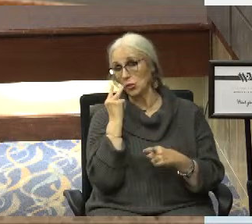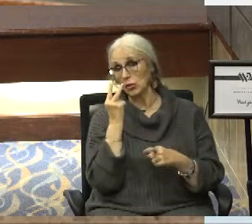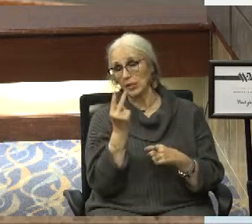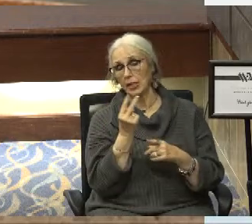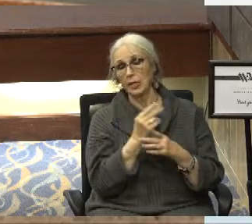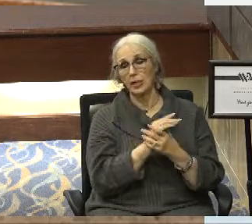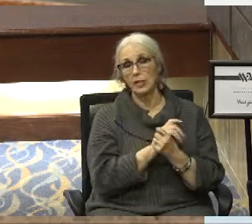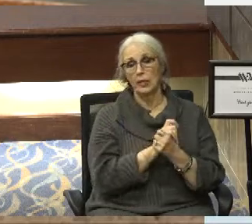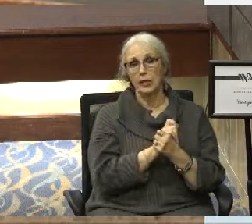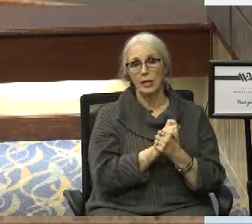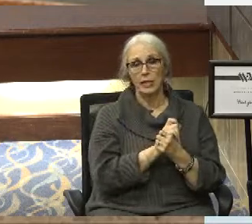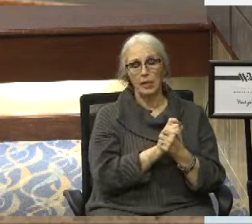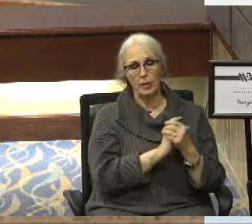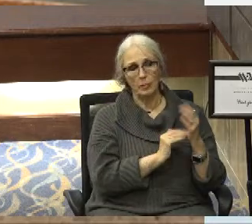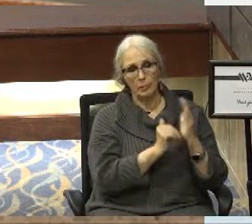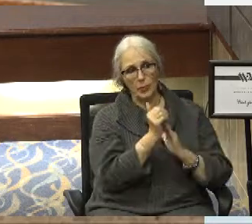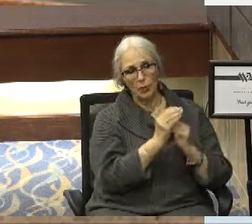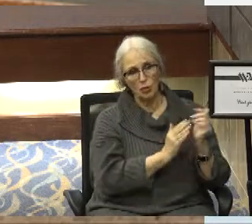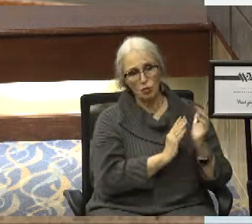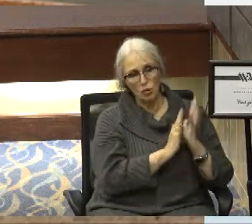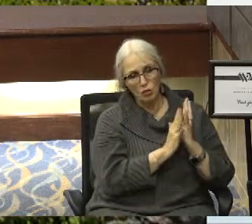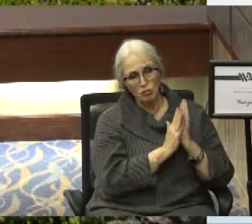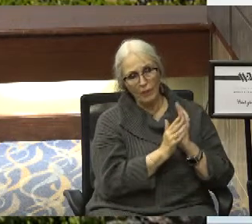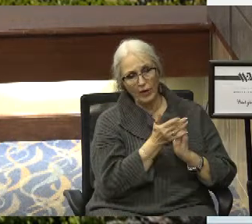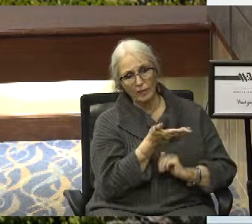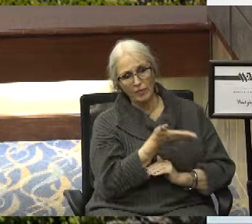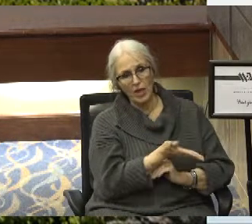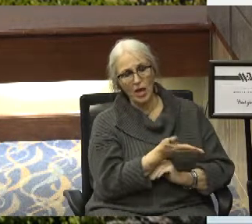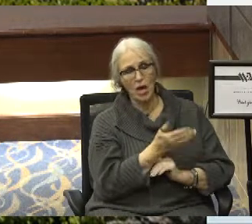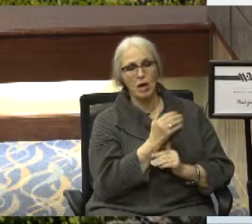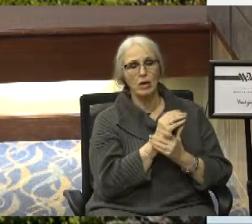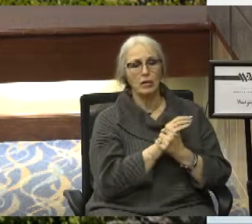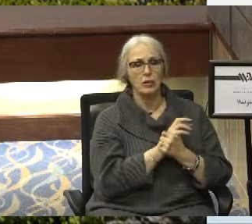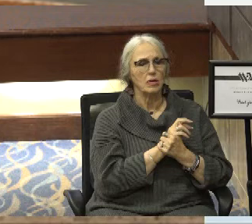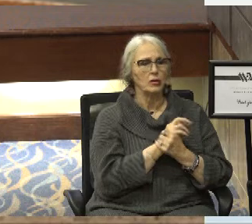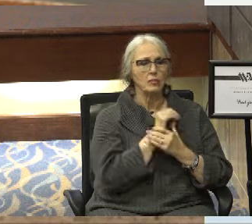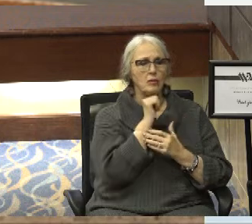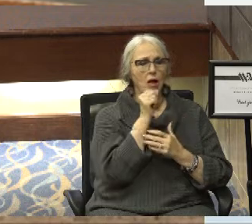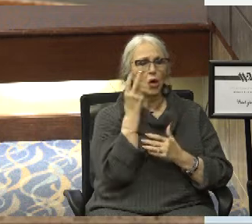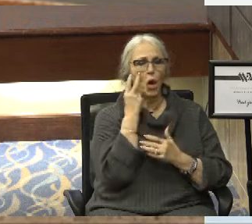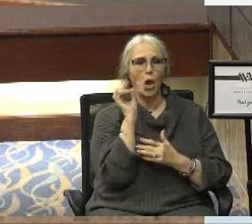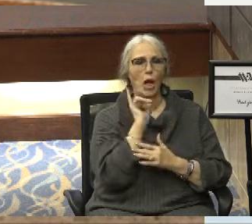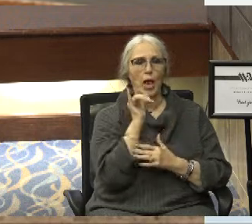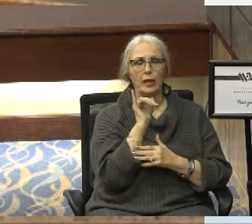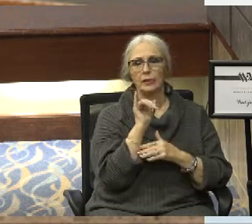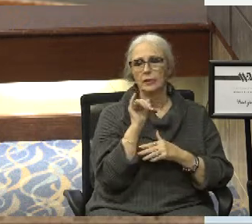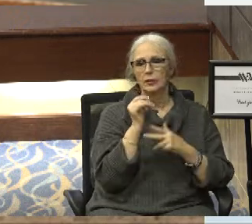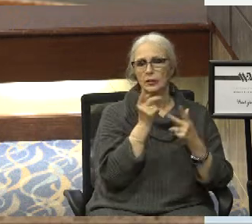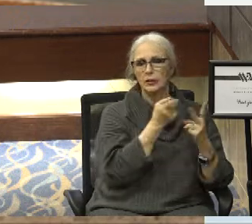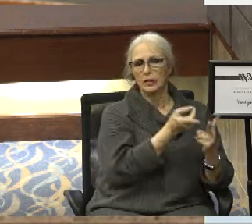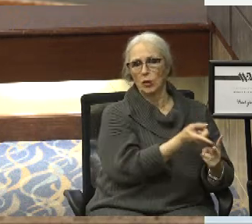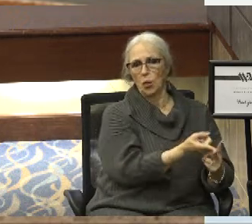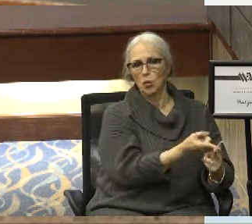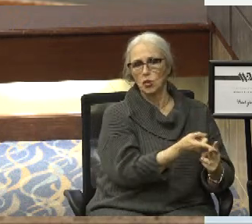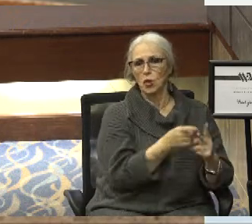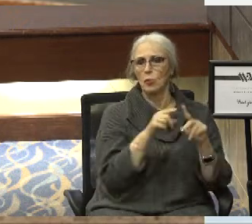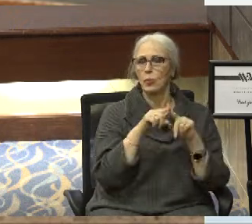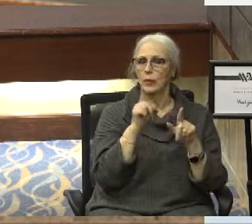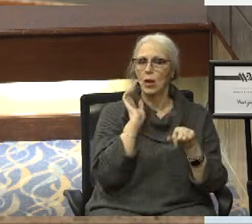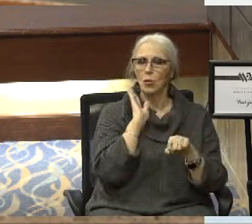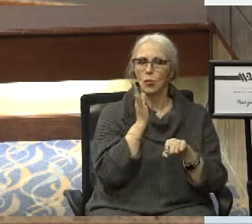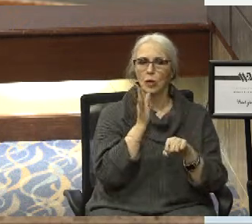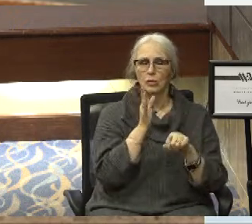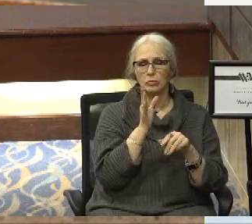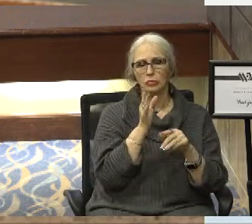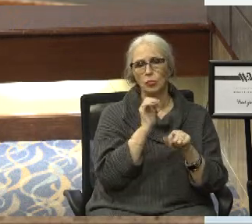to fit the architecture of the area. Obviously we probably won't look like Galveston or Kerrville, but they'll work to